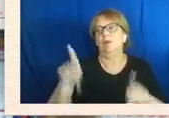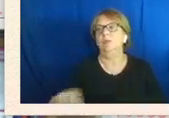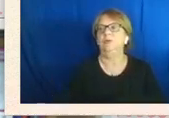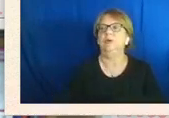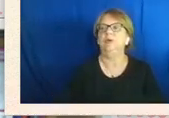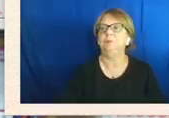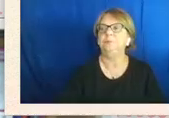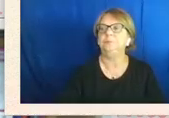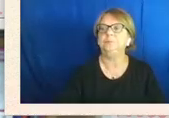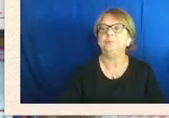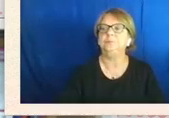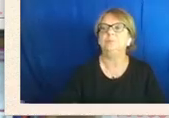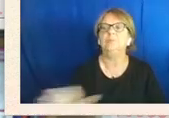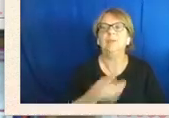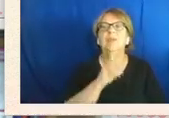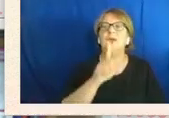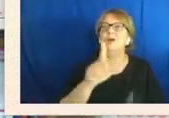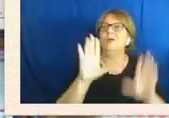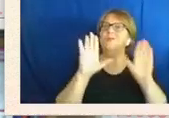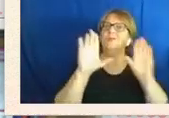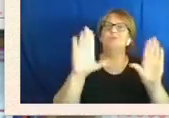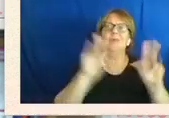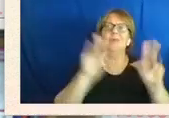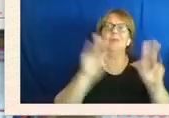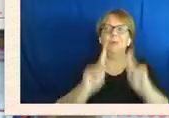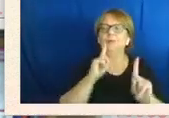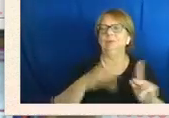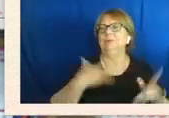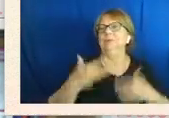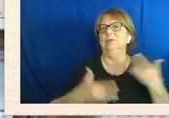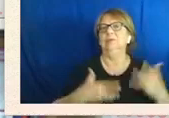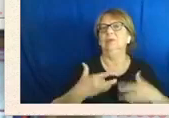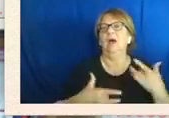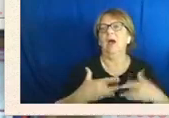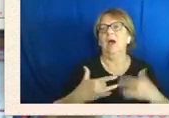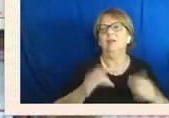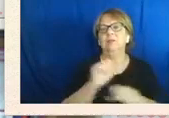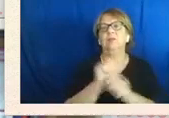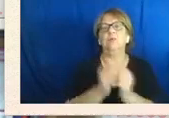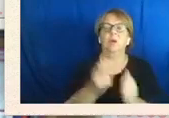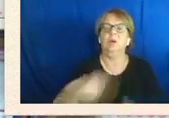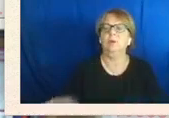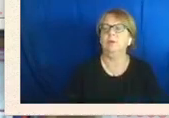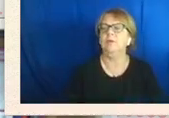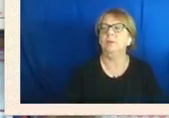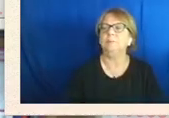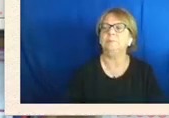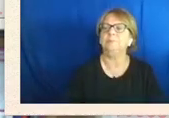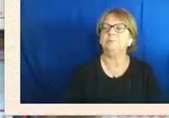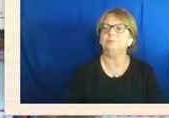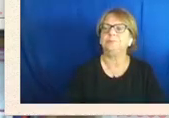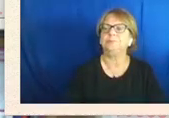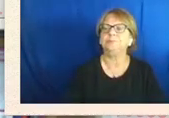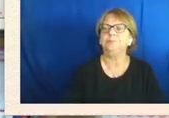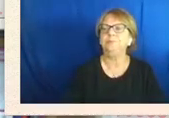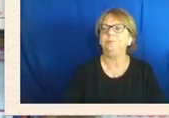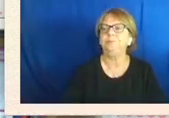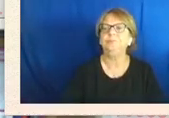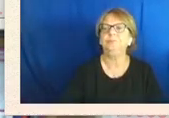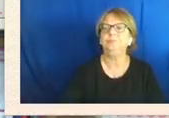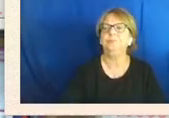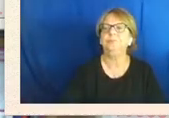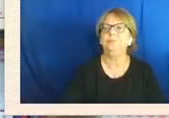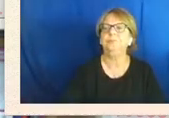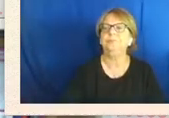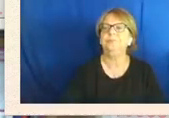are a great set of people, and I'm excited to be working with them. Okay, power of attorney. So a